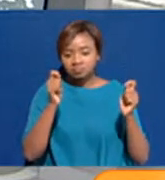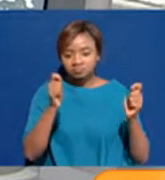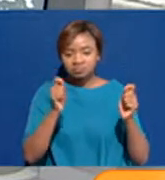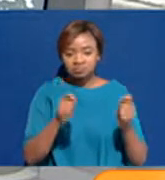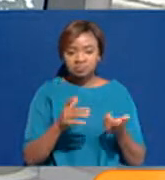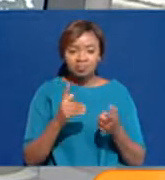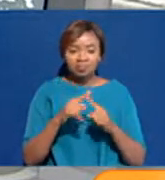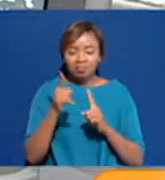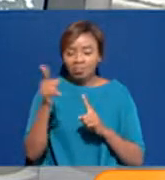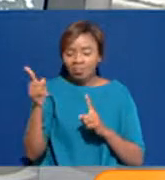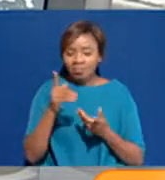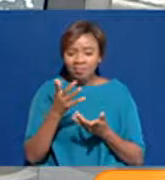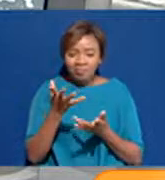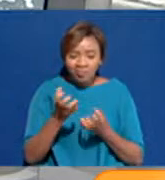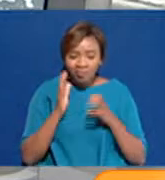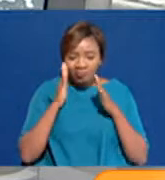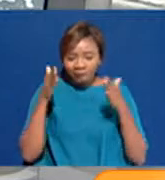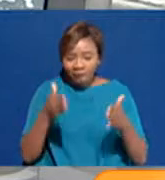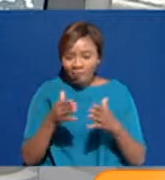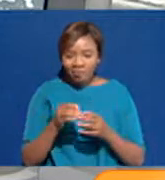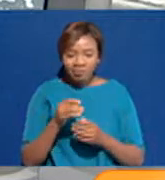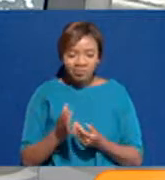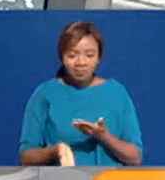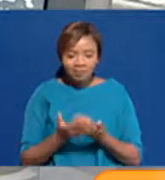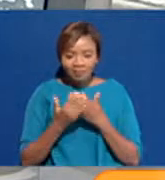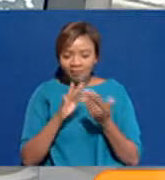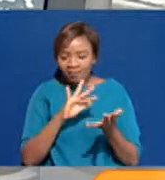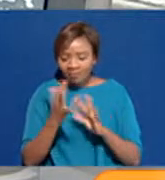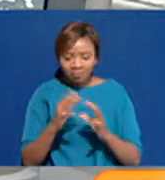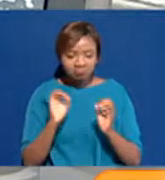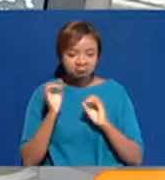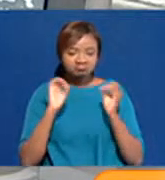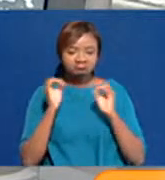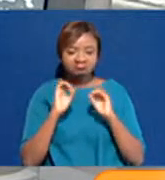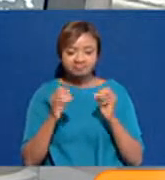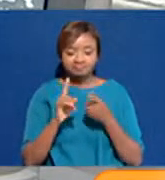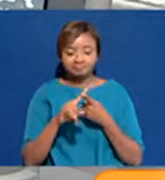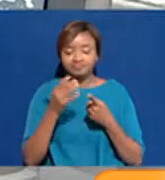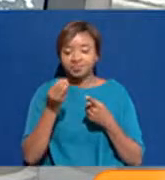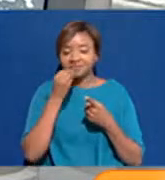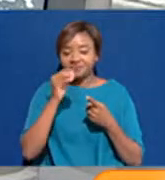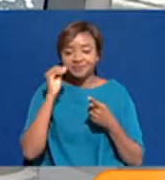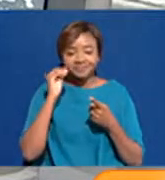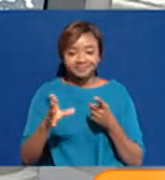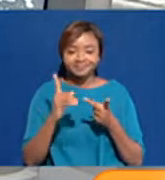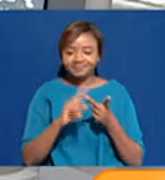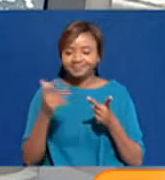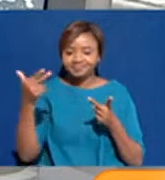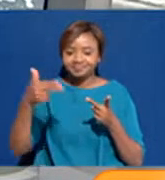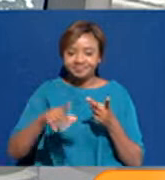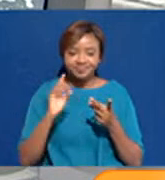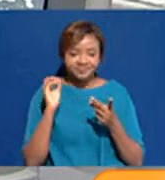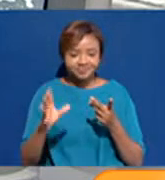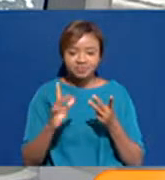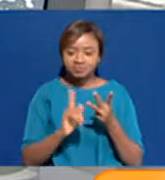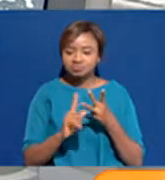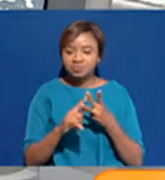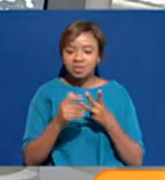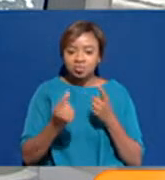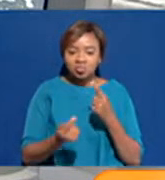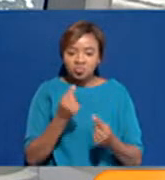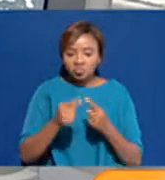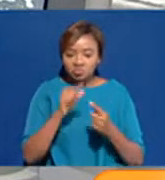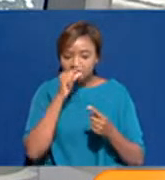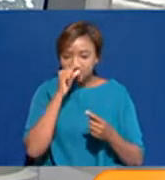of living is still quite high. We're seeing electricity going up, water going up, cooking gas prices are going to go up. You know, what does this mean in